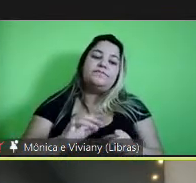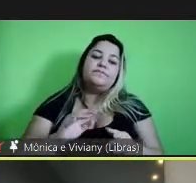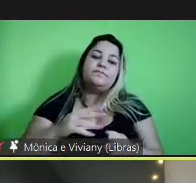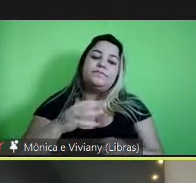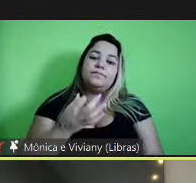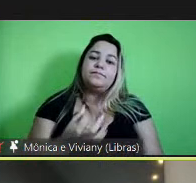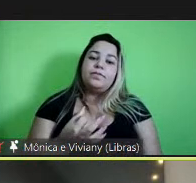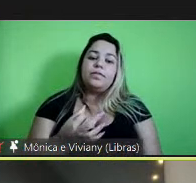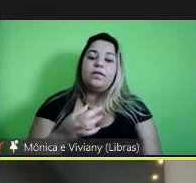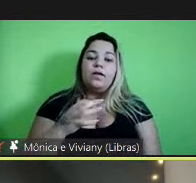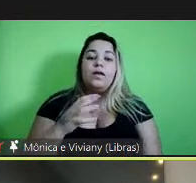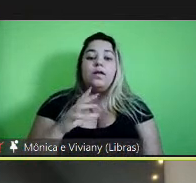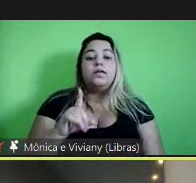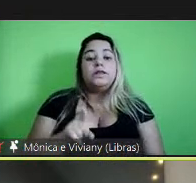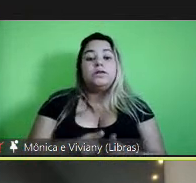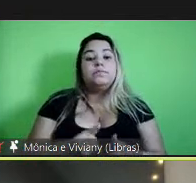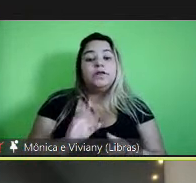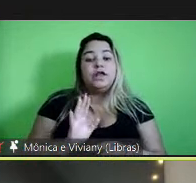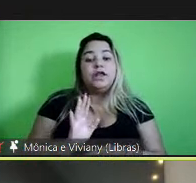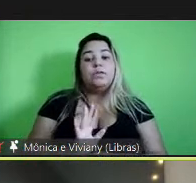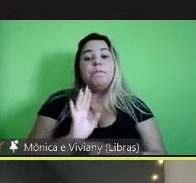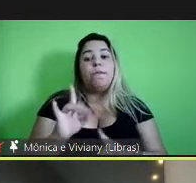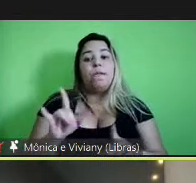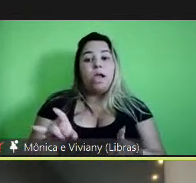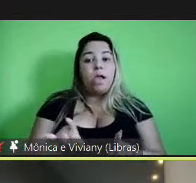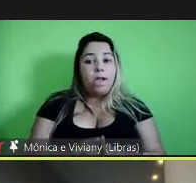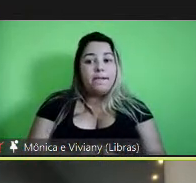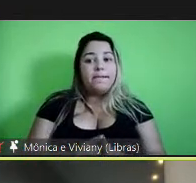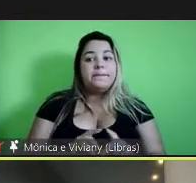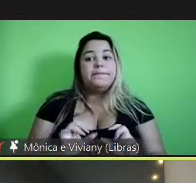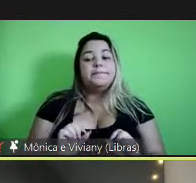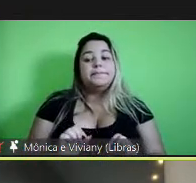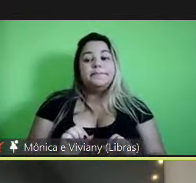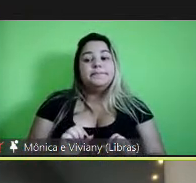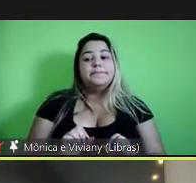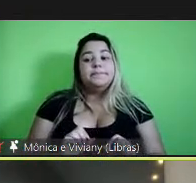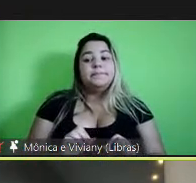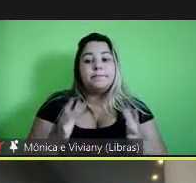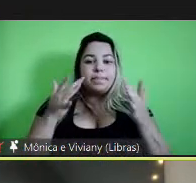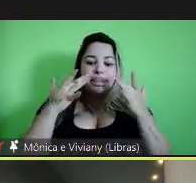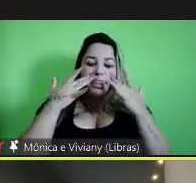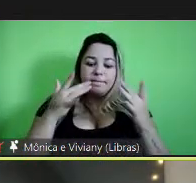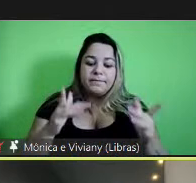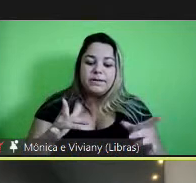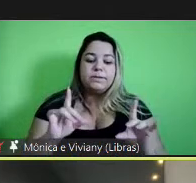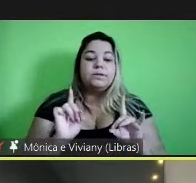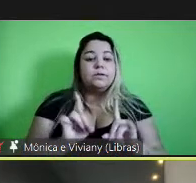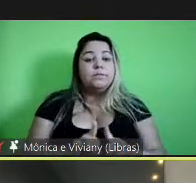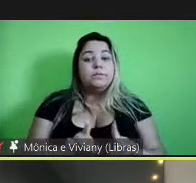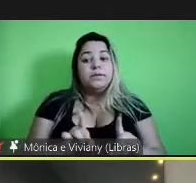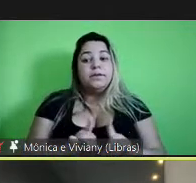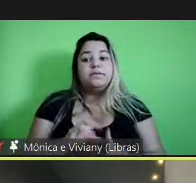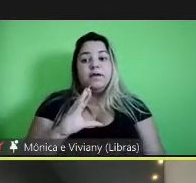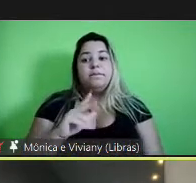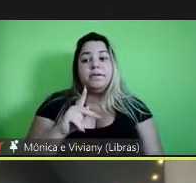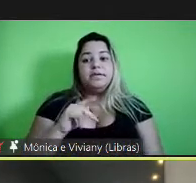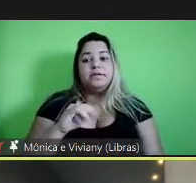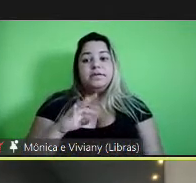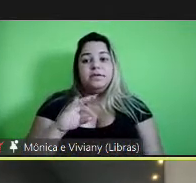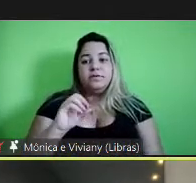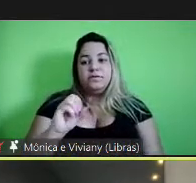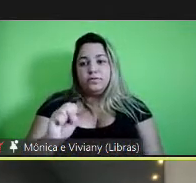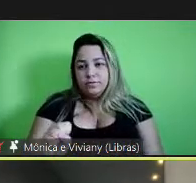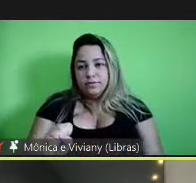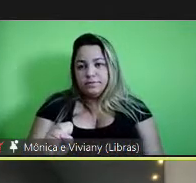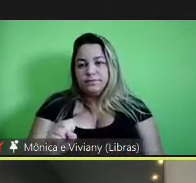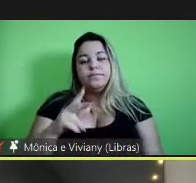and Health, says Curitiba, which helps us in relation to the presentations, the